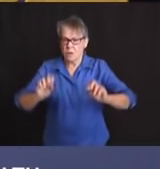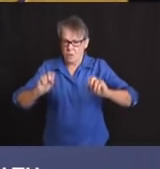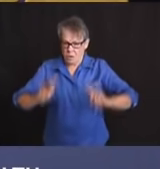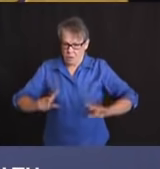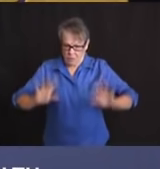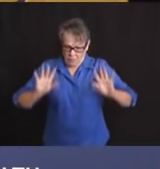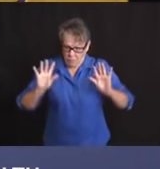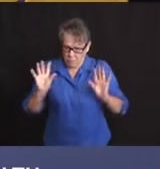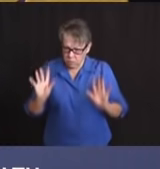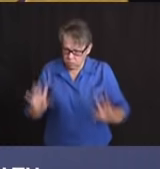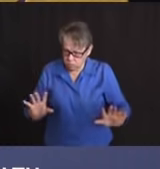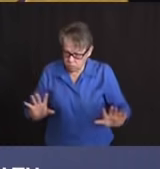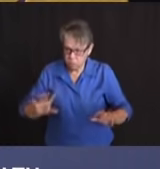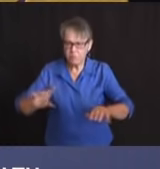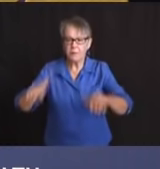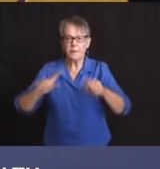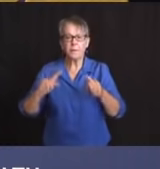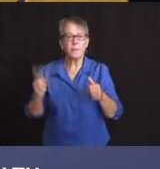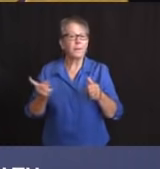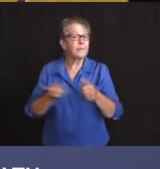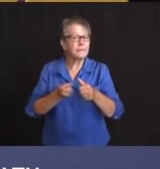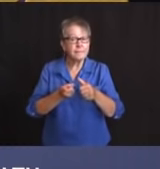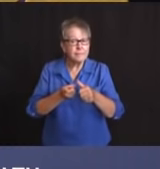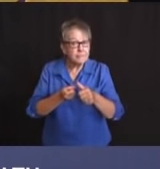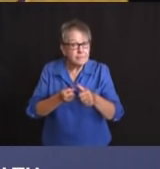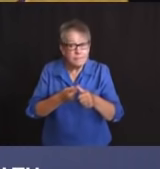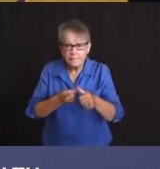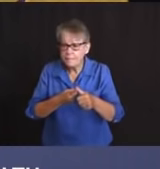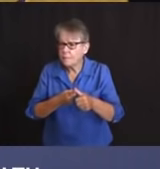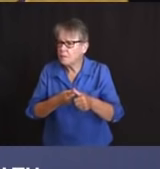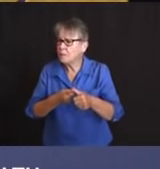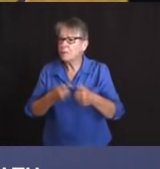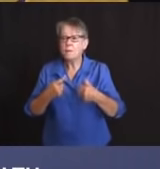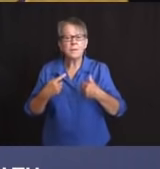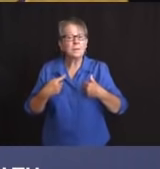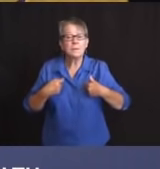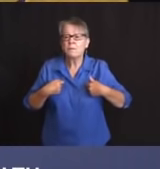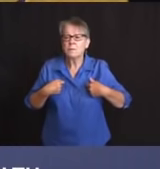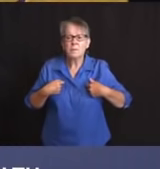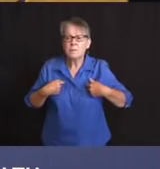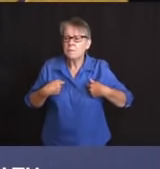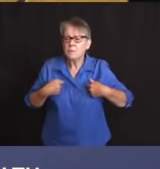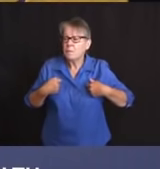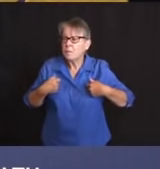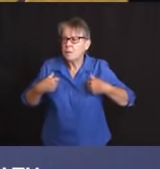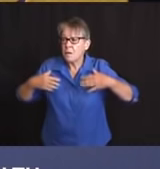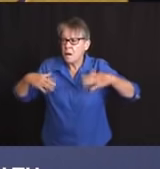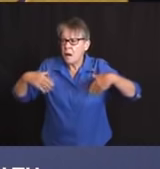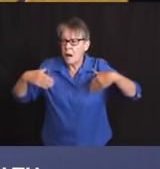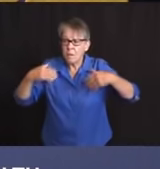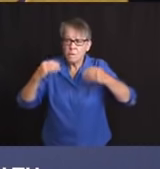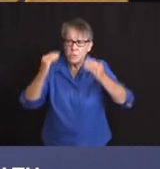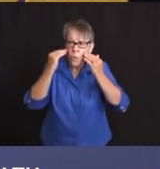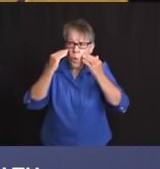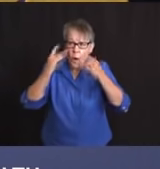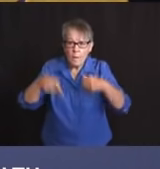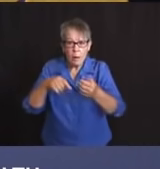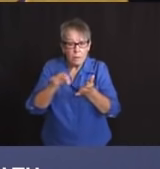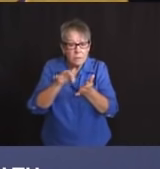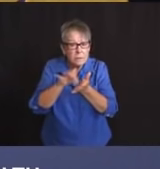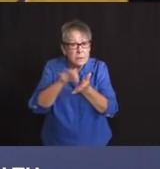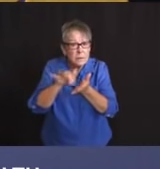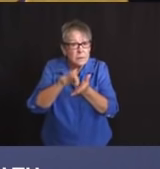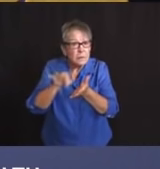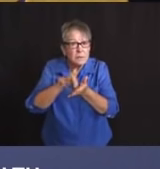First of all, I've never heard anything on tallies before either my election or any other one. So the answer is I don't have any color on